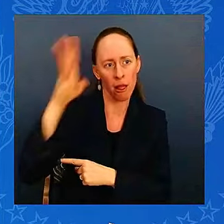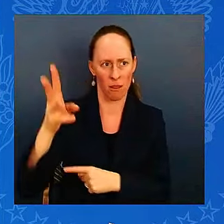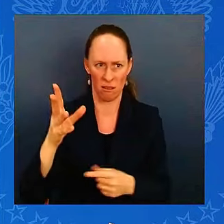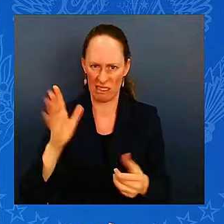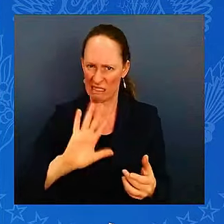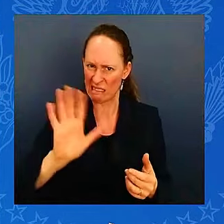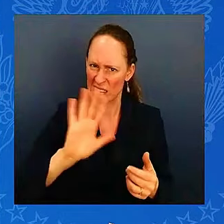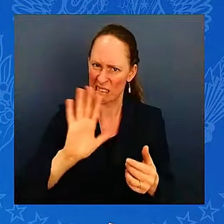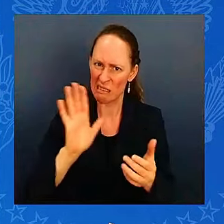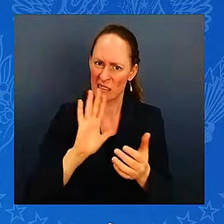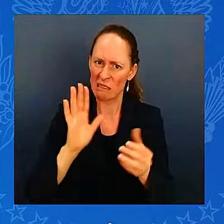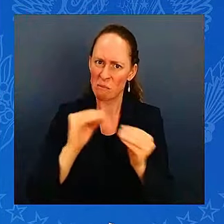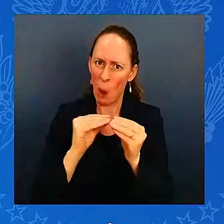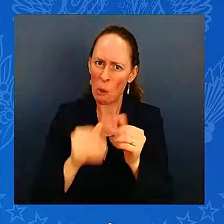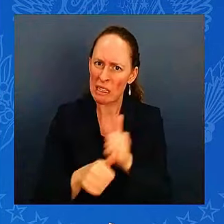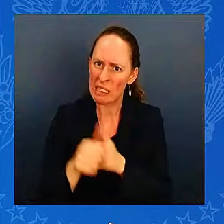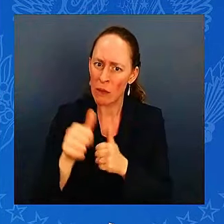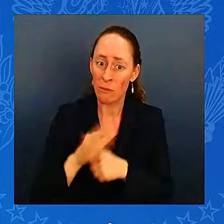cause cancer.